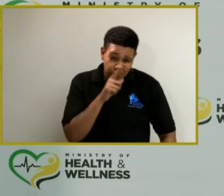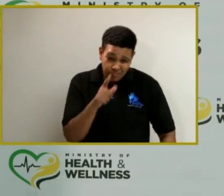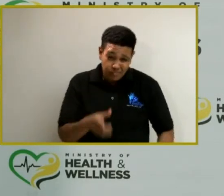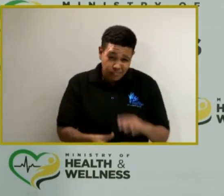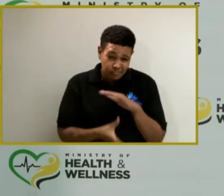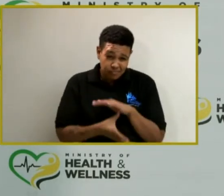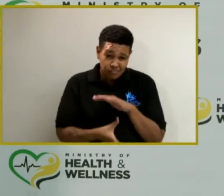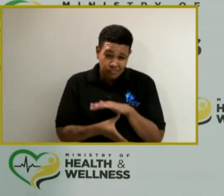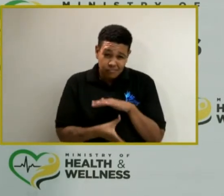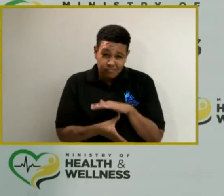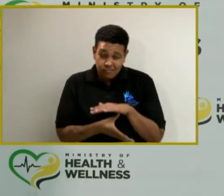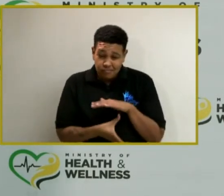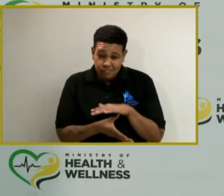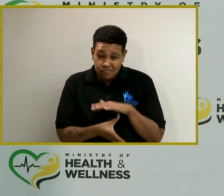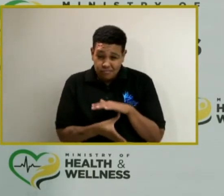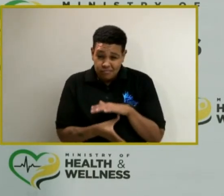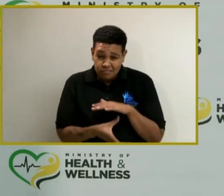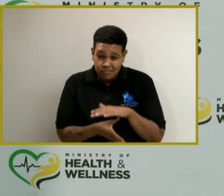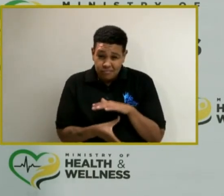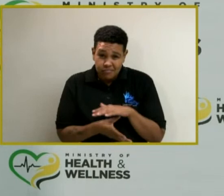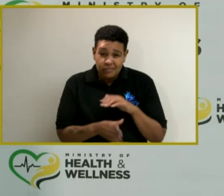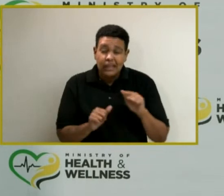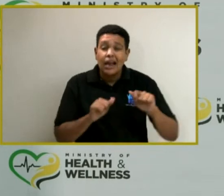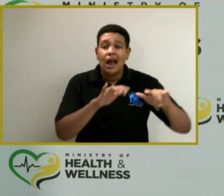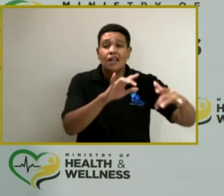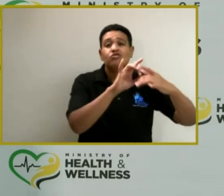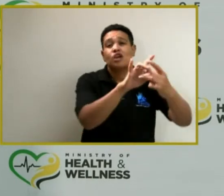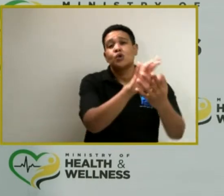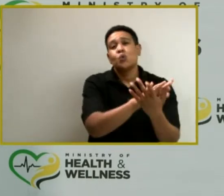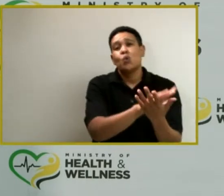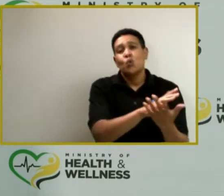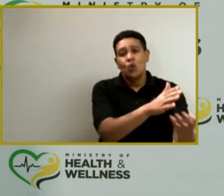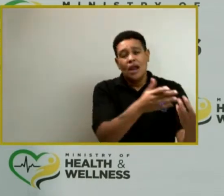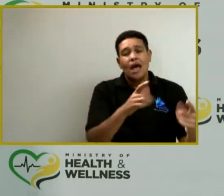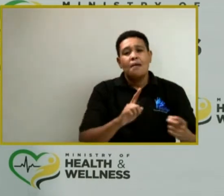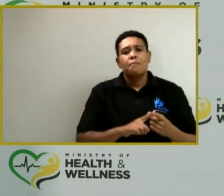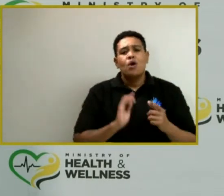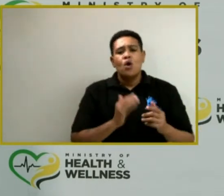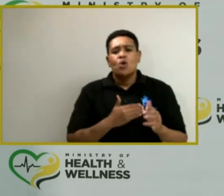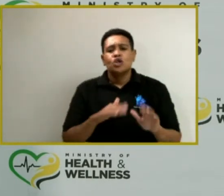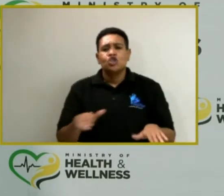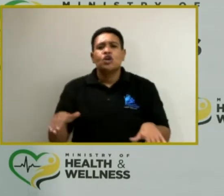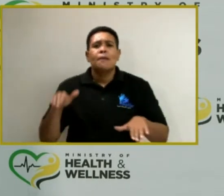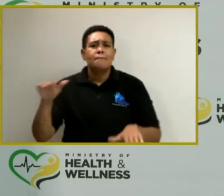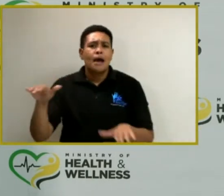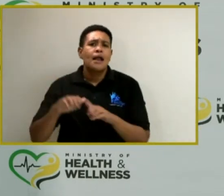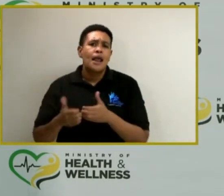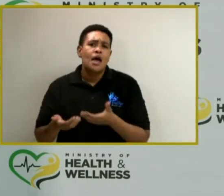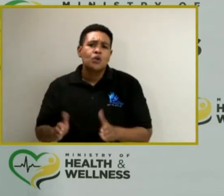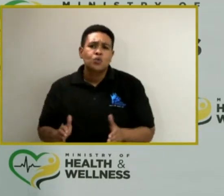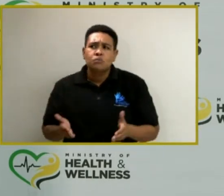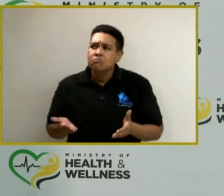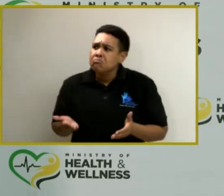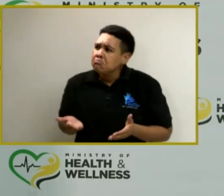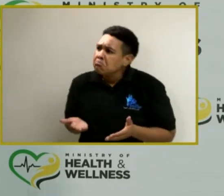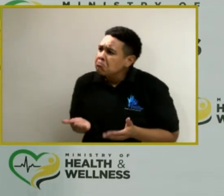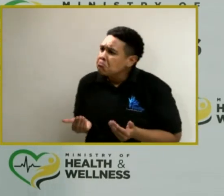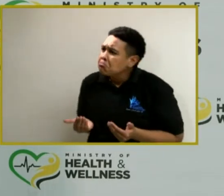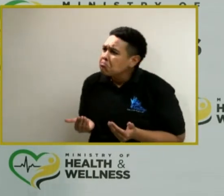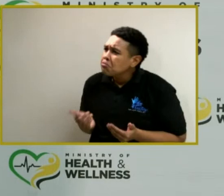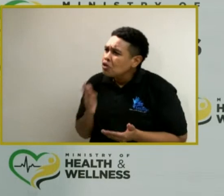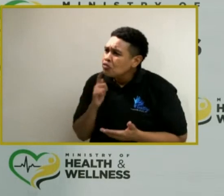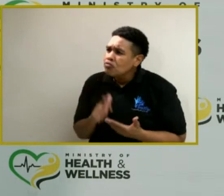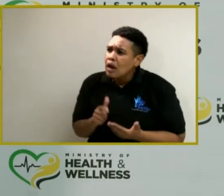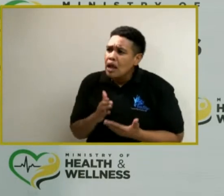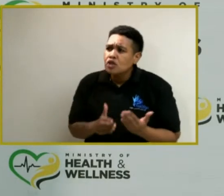prioritize the gatherings around schools and getting our children back into the classroom, recognizing that there are some